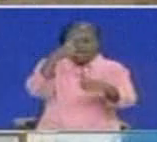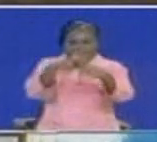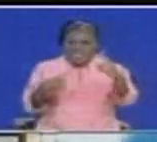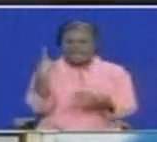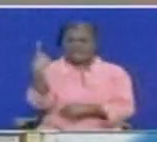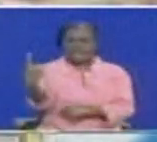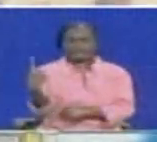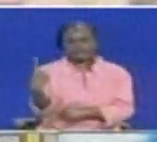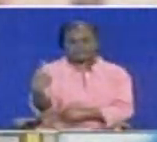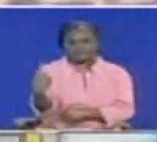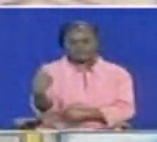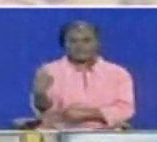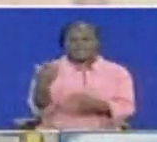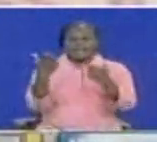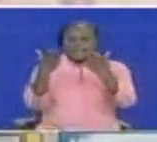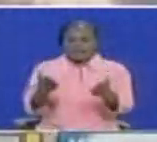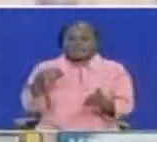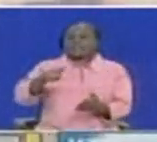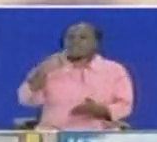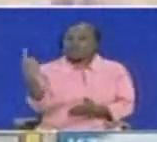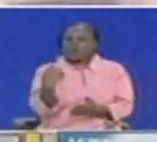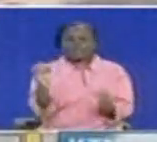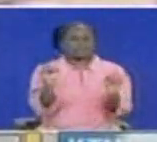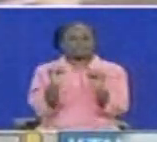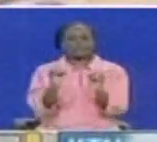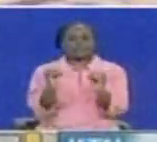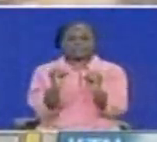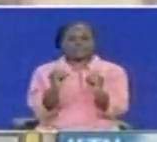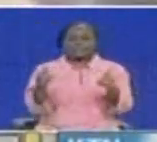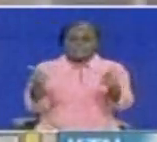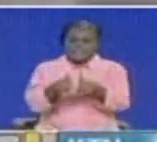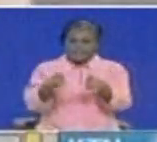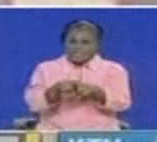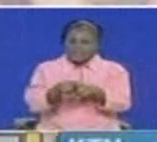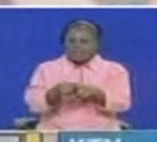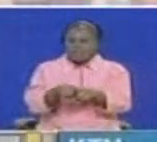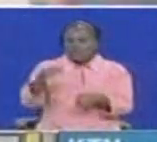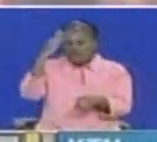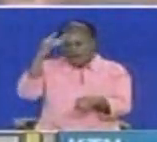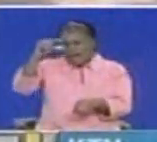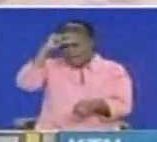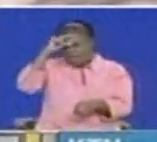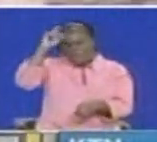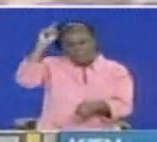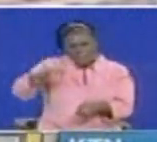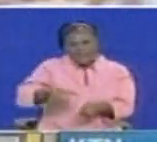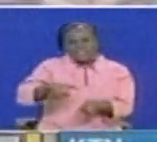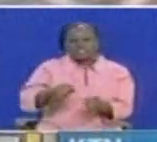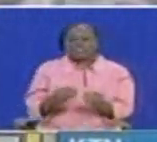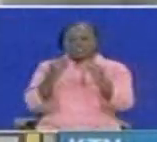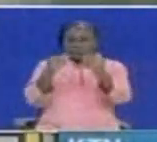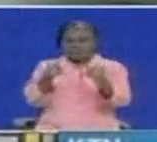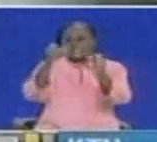now. But because they are not the only ones with weaponry, distinguishing what fight the government should intervene in